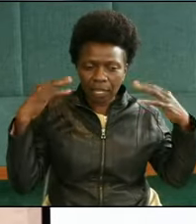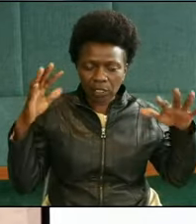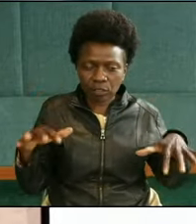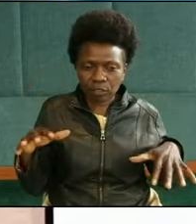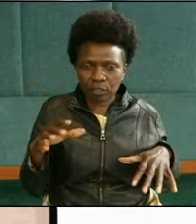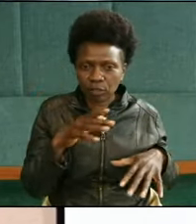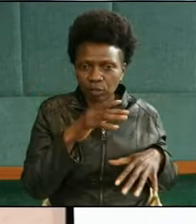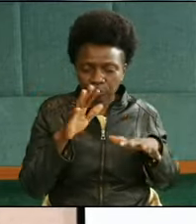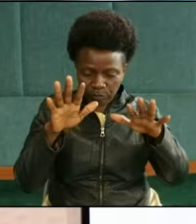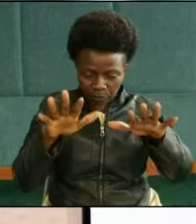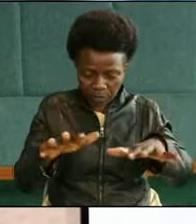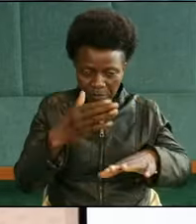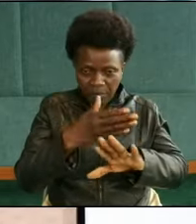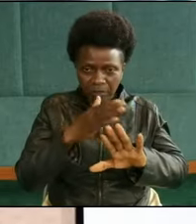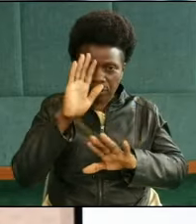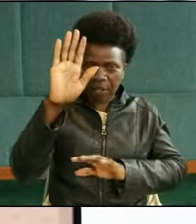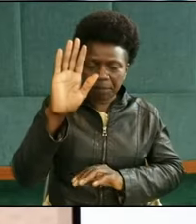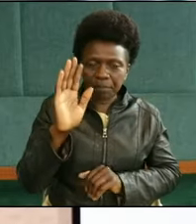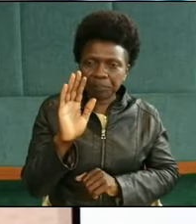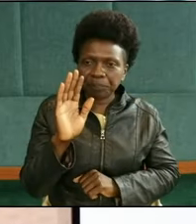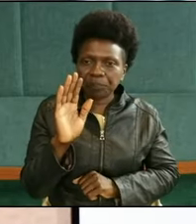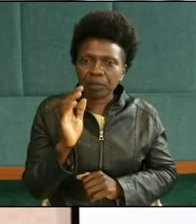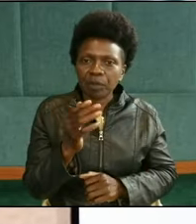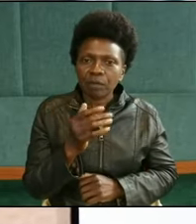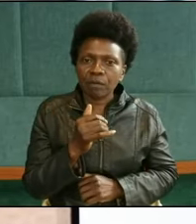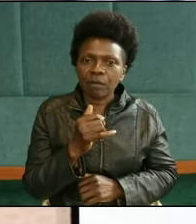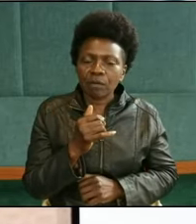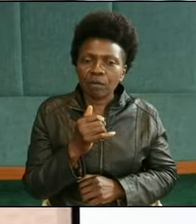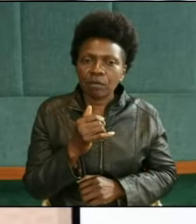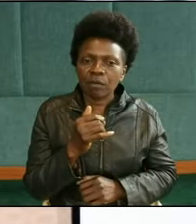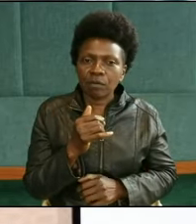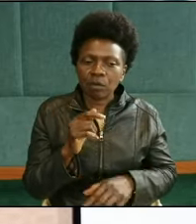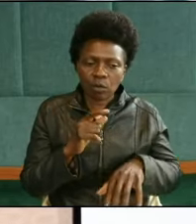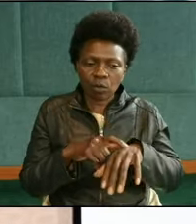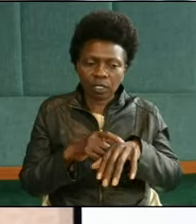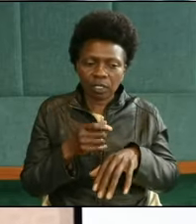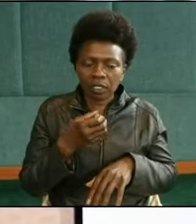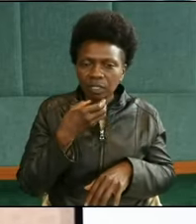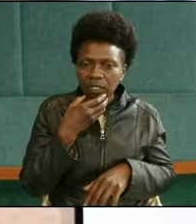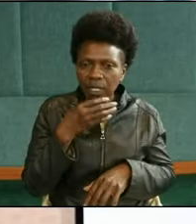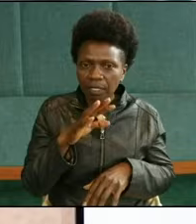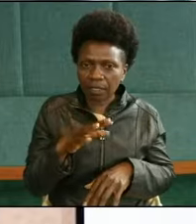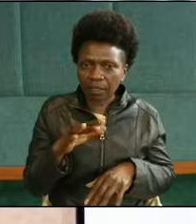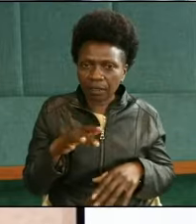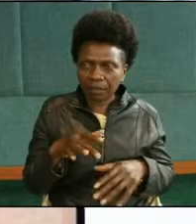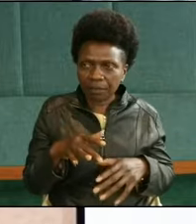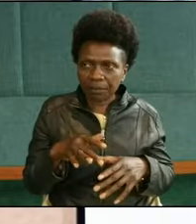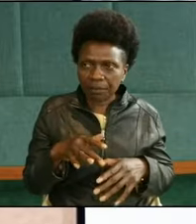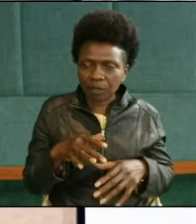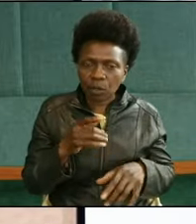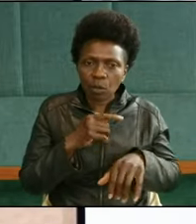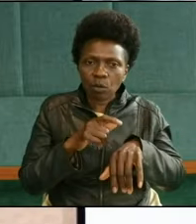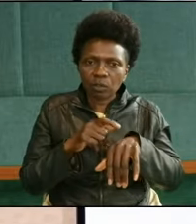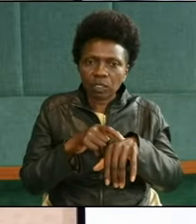angels' host prostrate themselves before him, while The glad shout fills the courts of heaven.